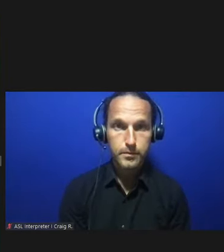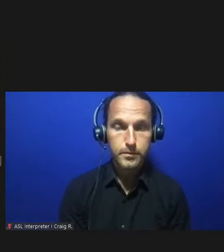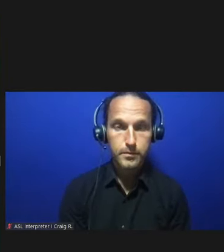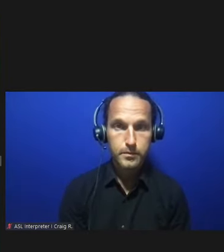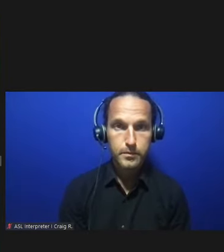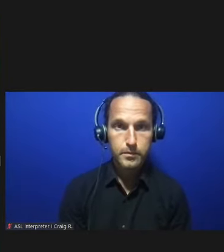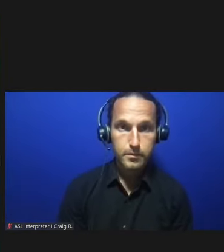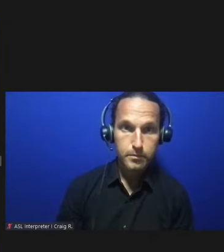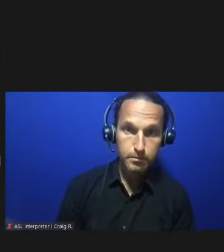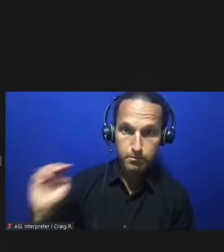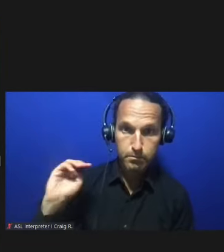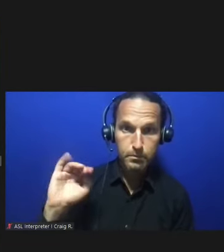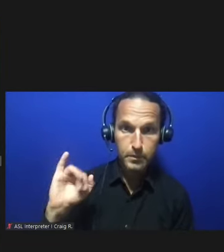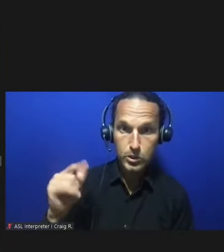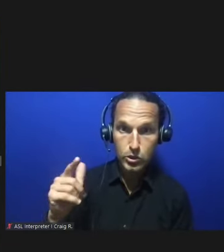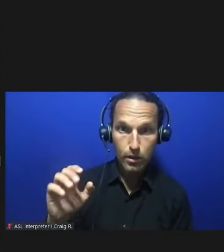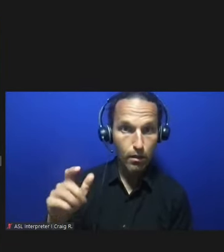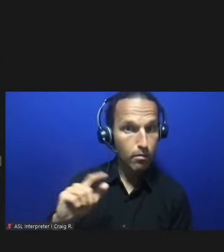Michelle?